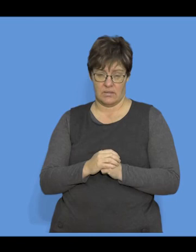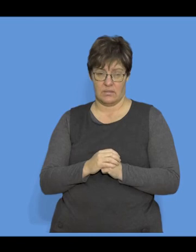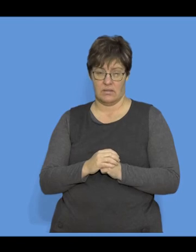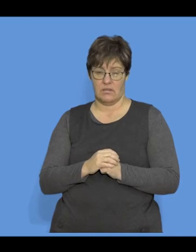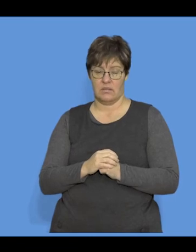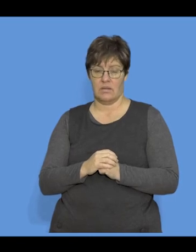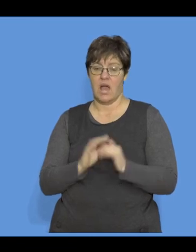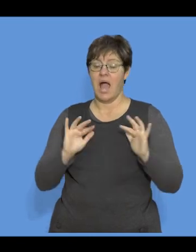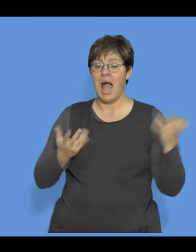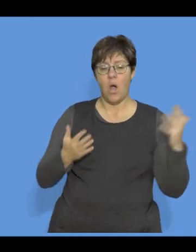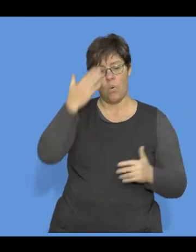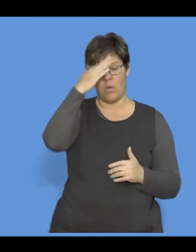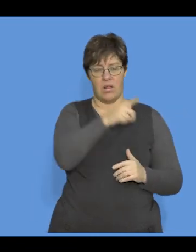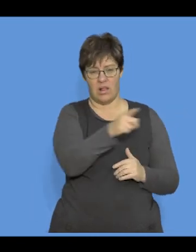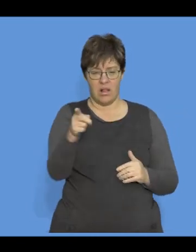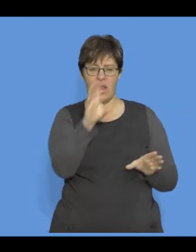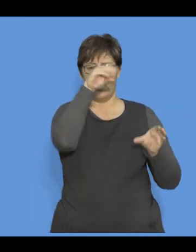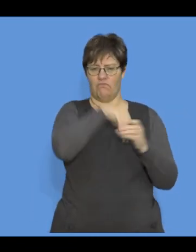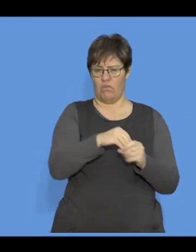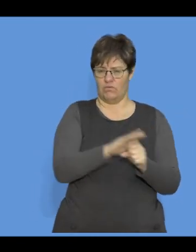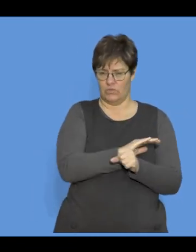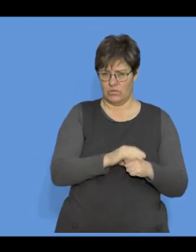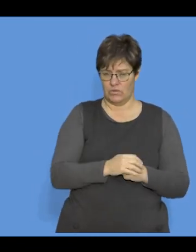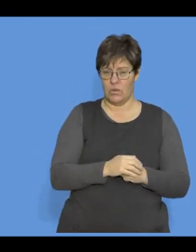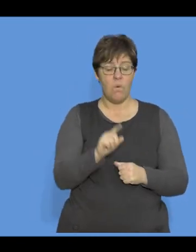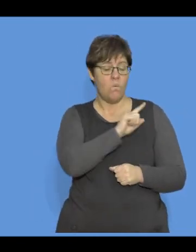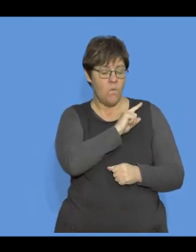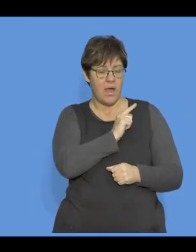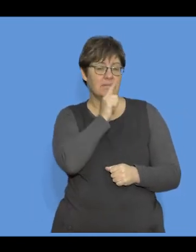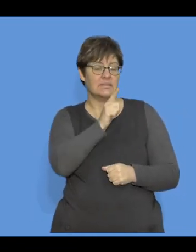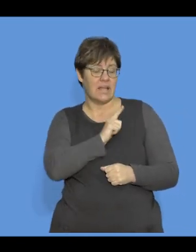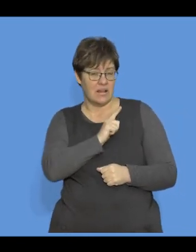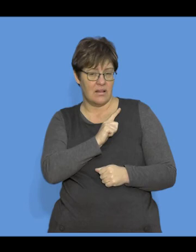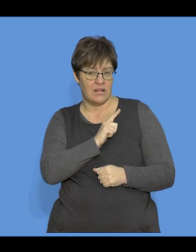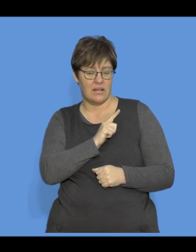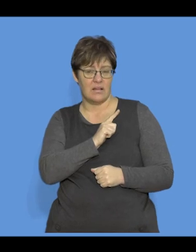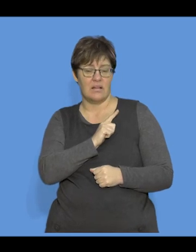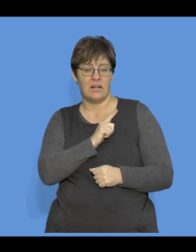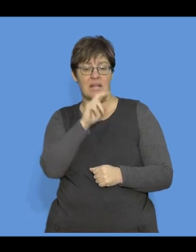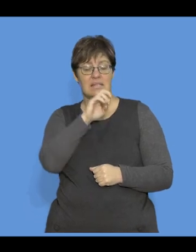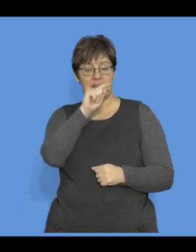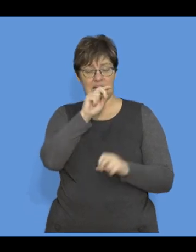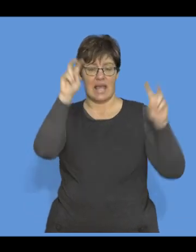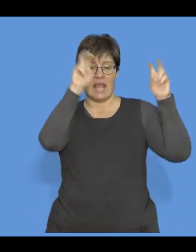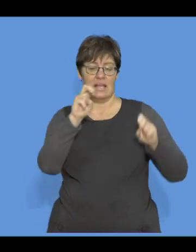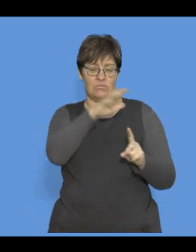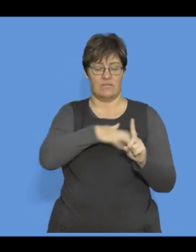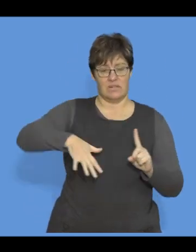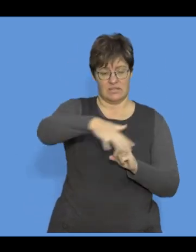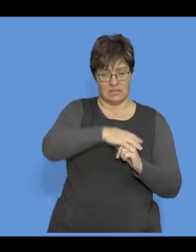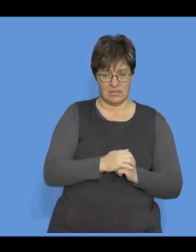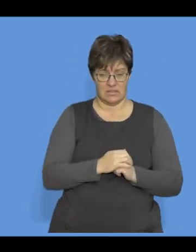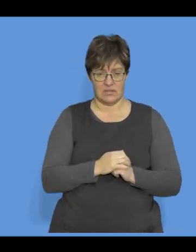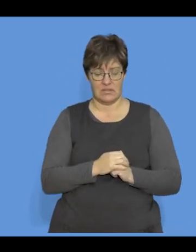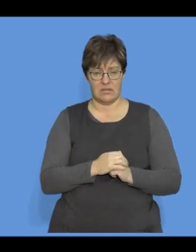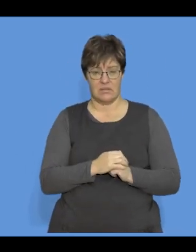how do we know that they're both involved? Because it tells us the net electric field. Guys, when they give you a